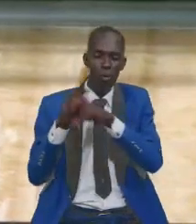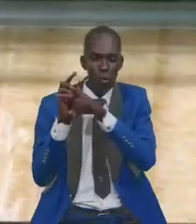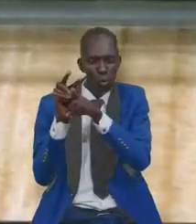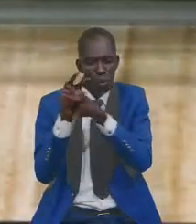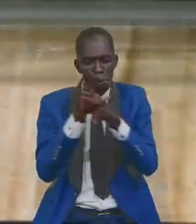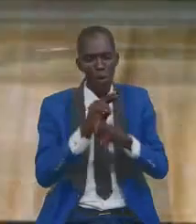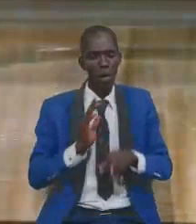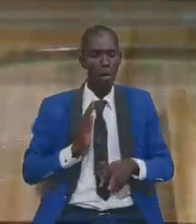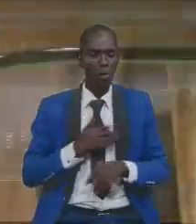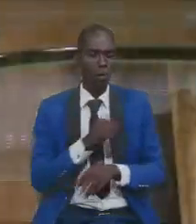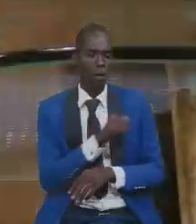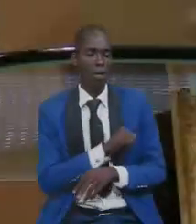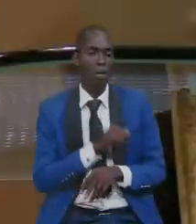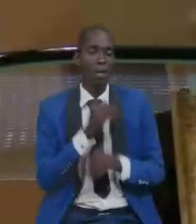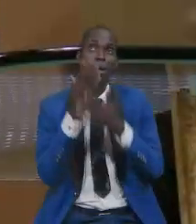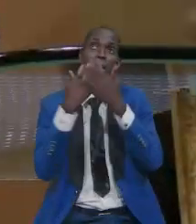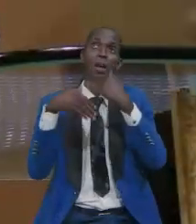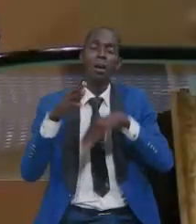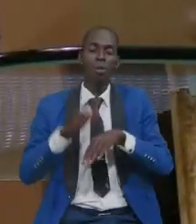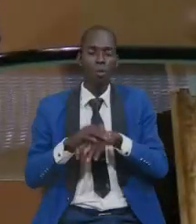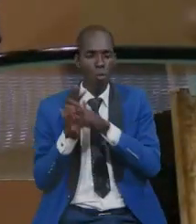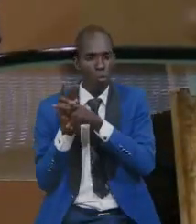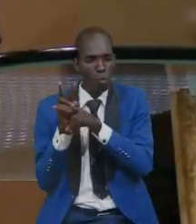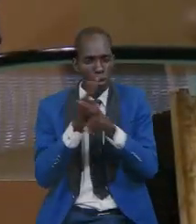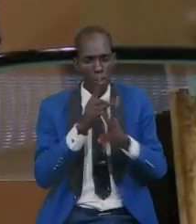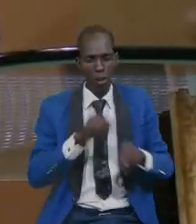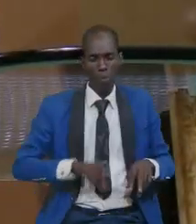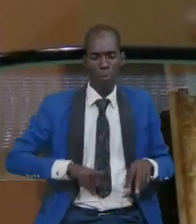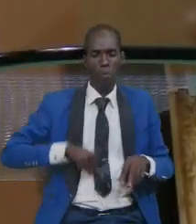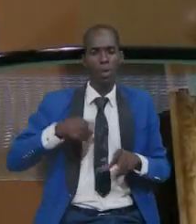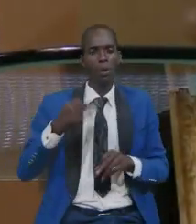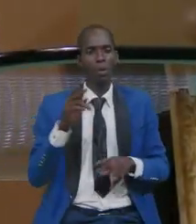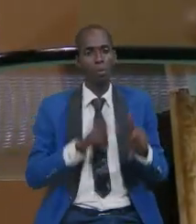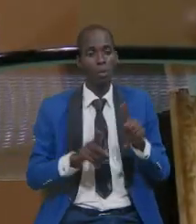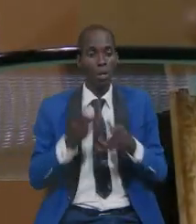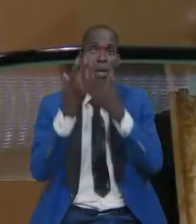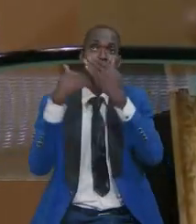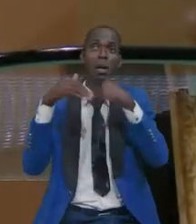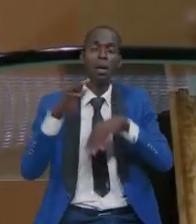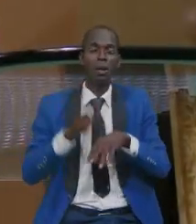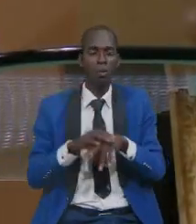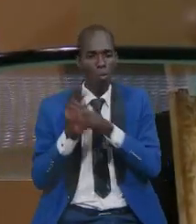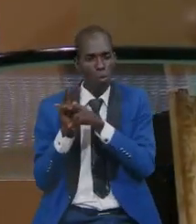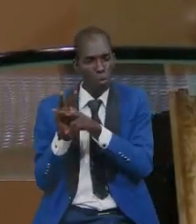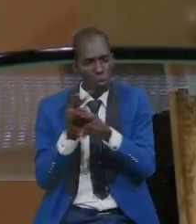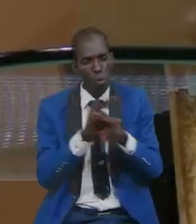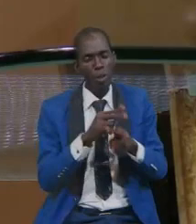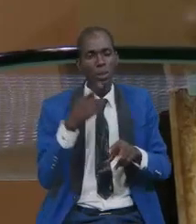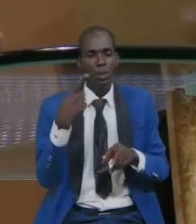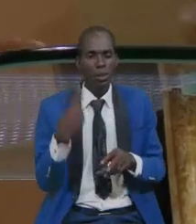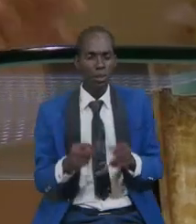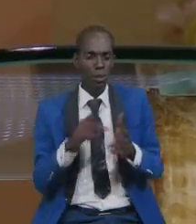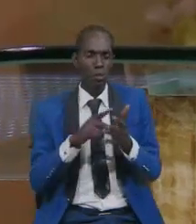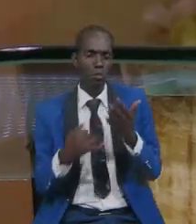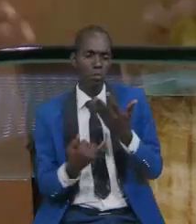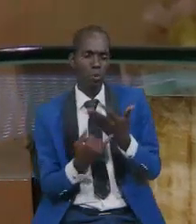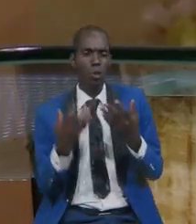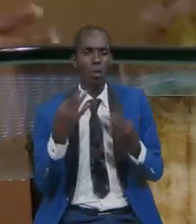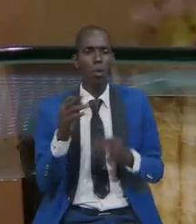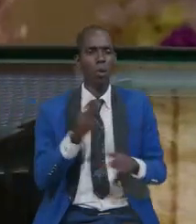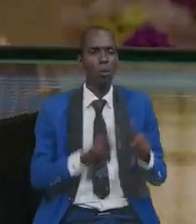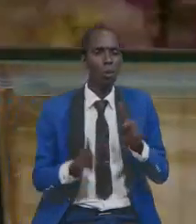watches the pride of people. Heaven watches the program of people, the plan of people, the project of people.